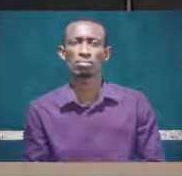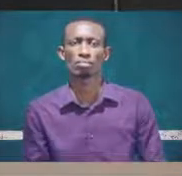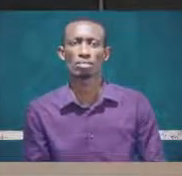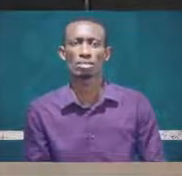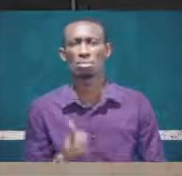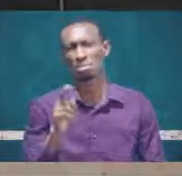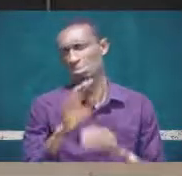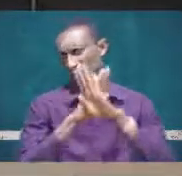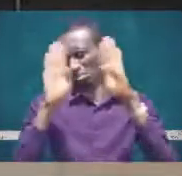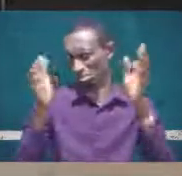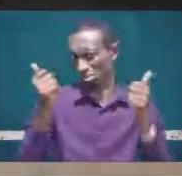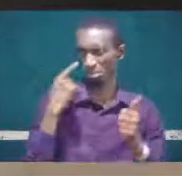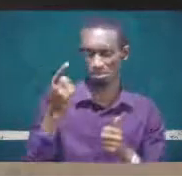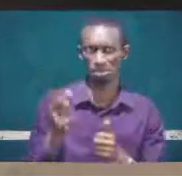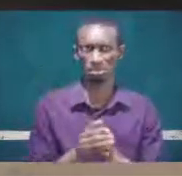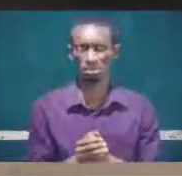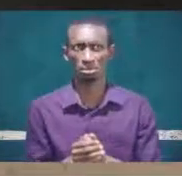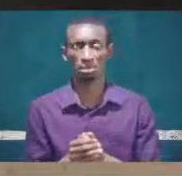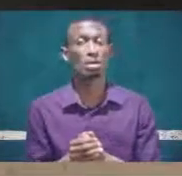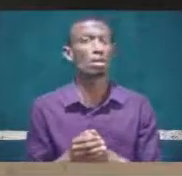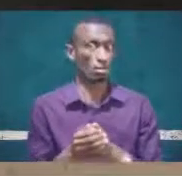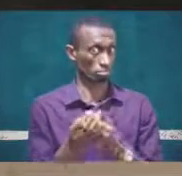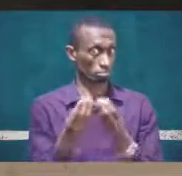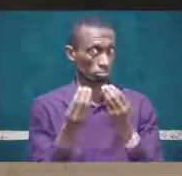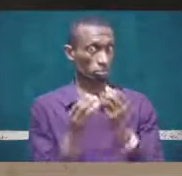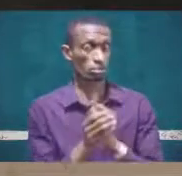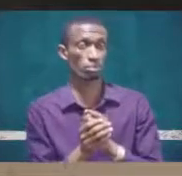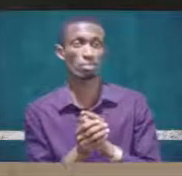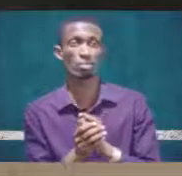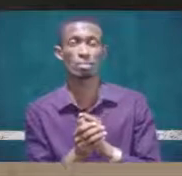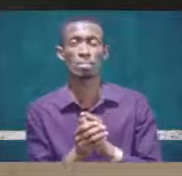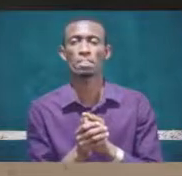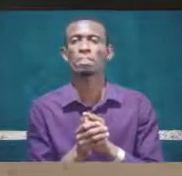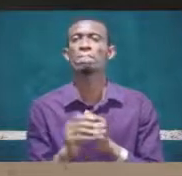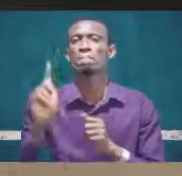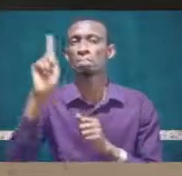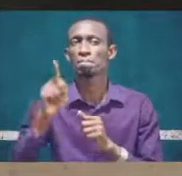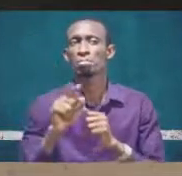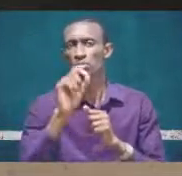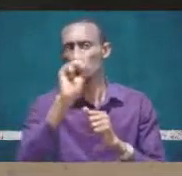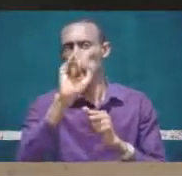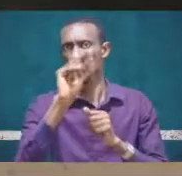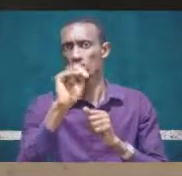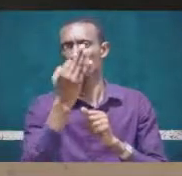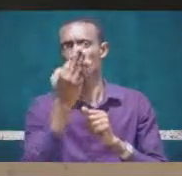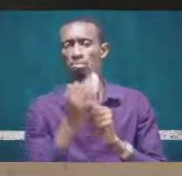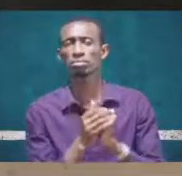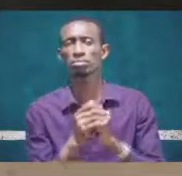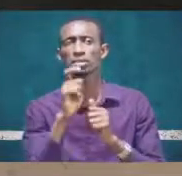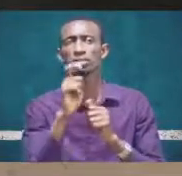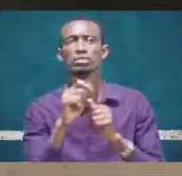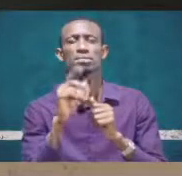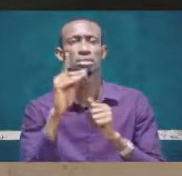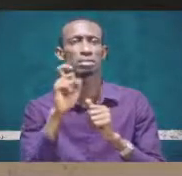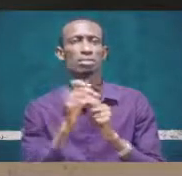This is very clear. Therefore, the integral of sine cubed x dx is